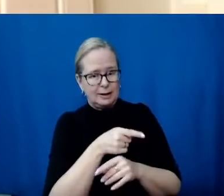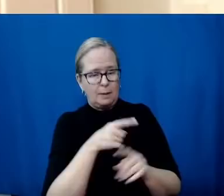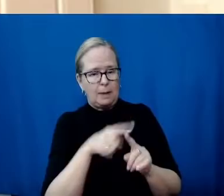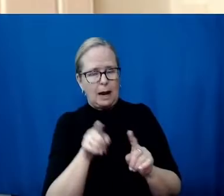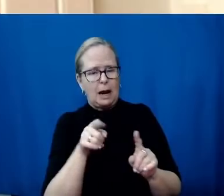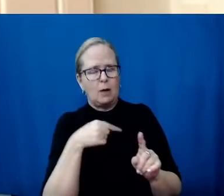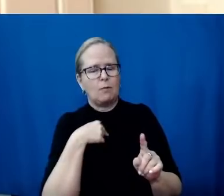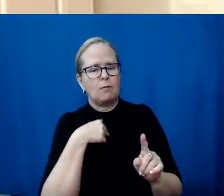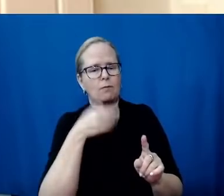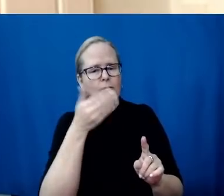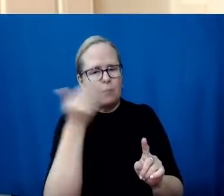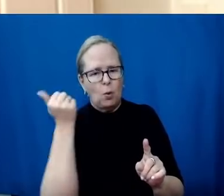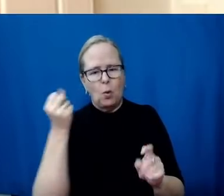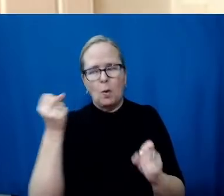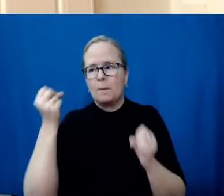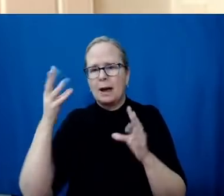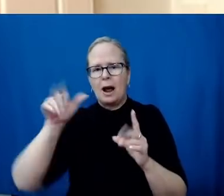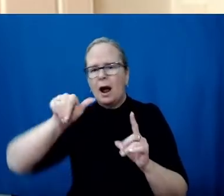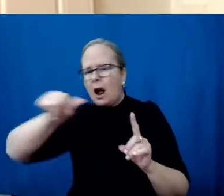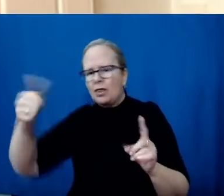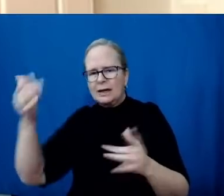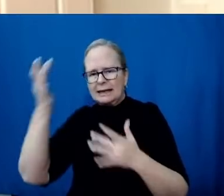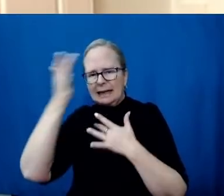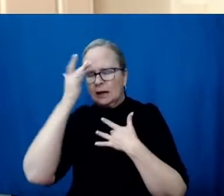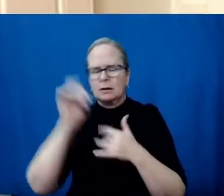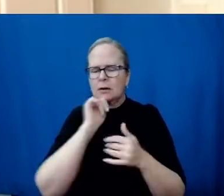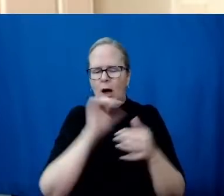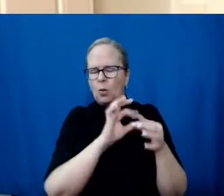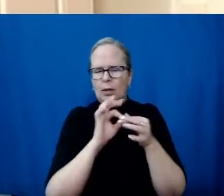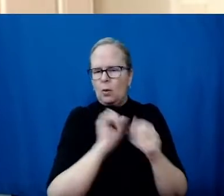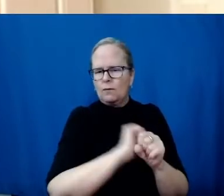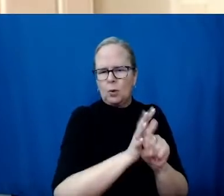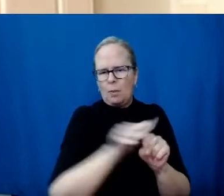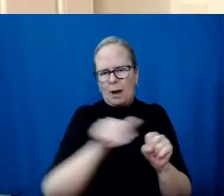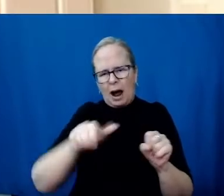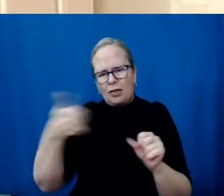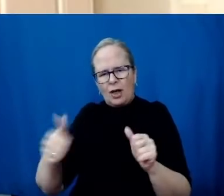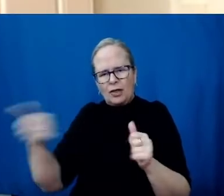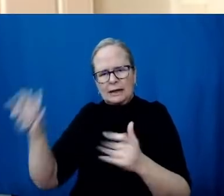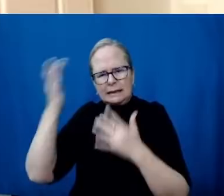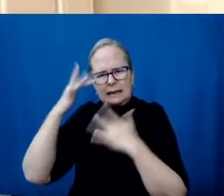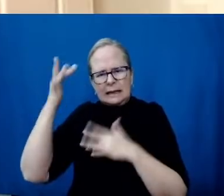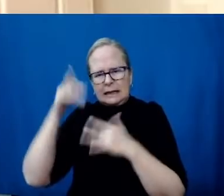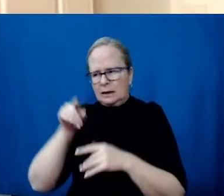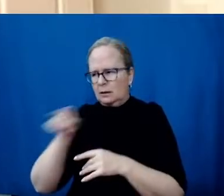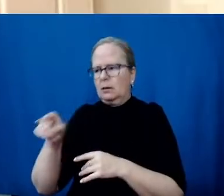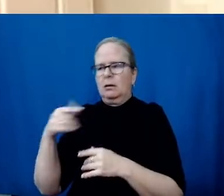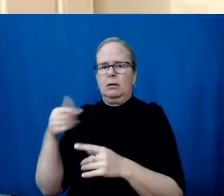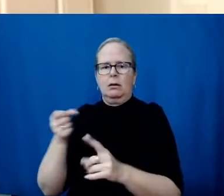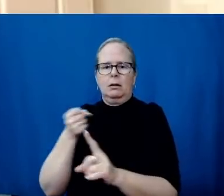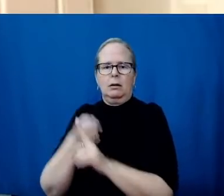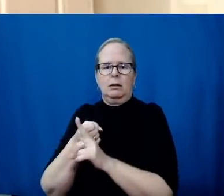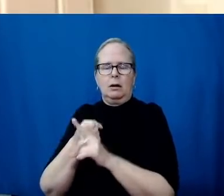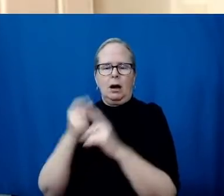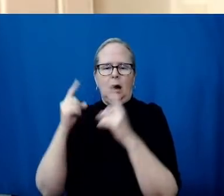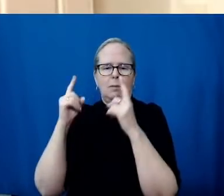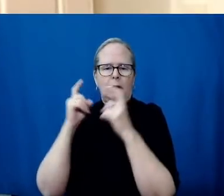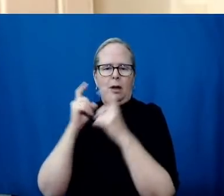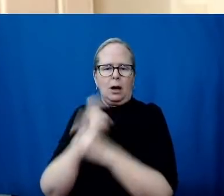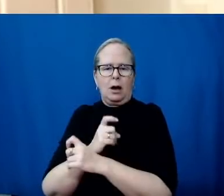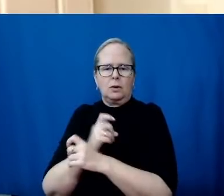have a lot of really sick non-COVID patients that we're seeing more and more that are very complex. A lot of them have